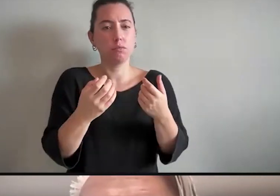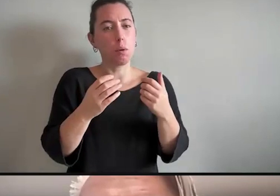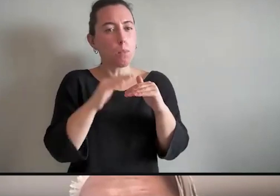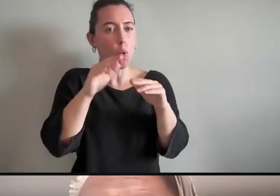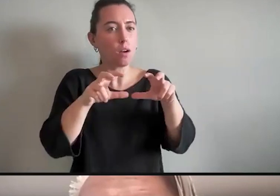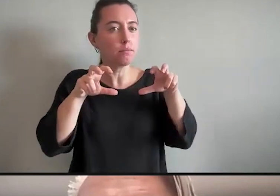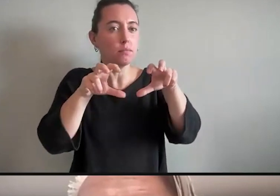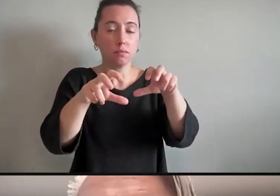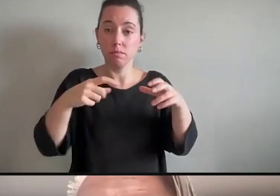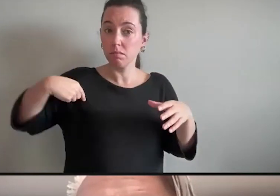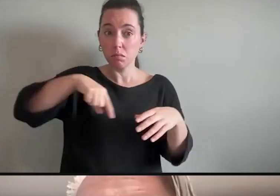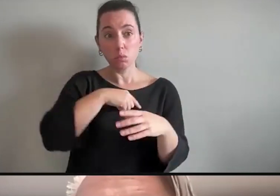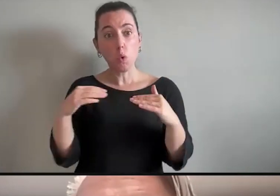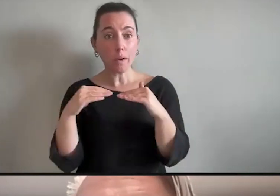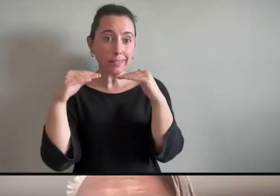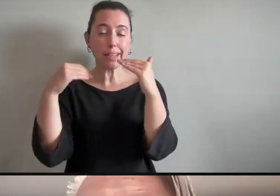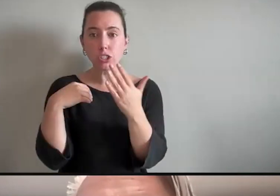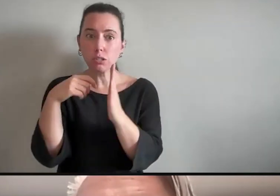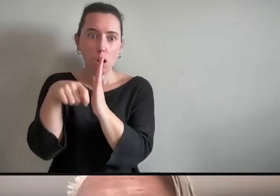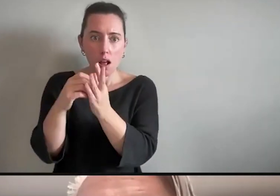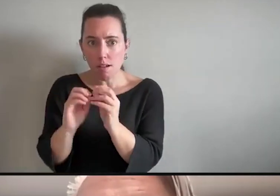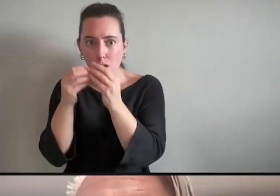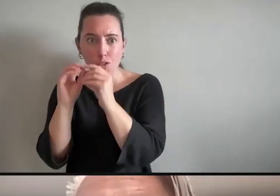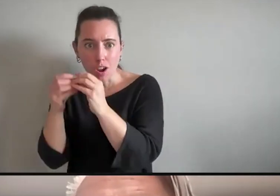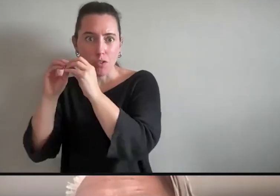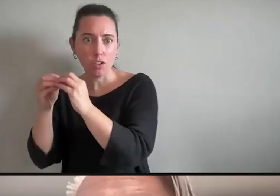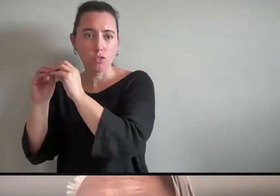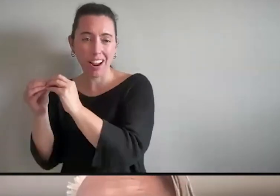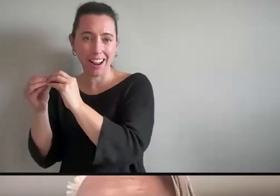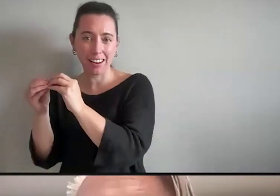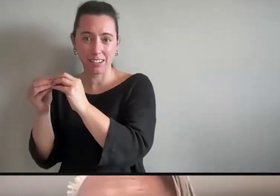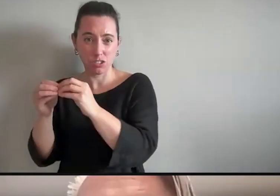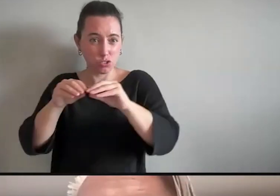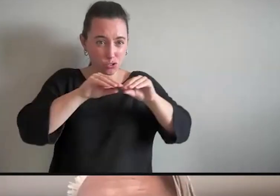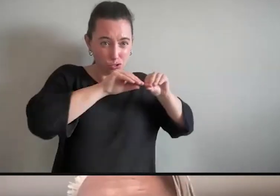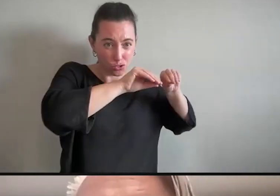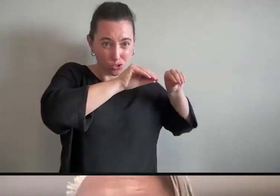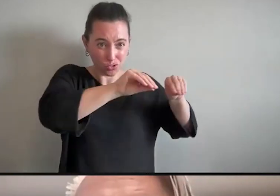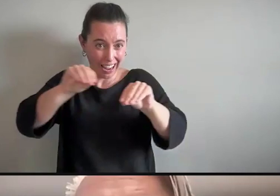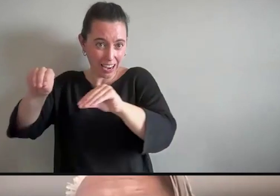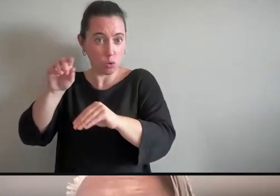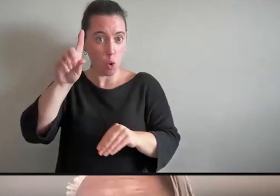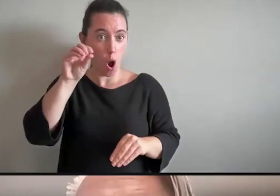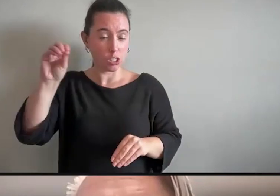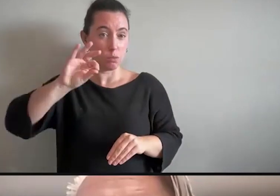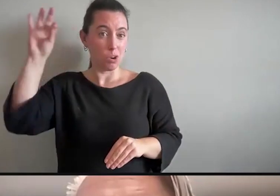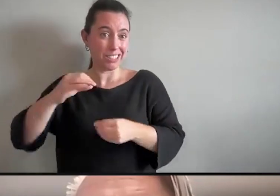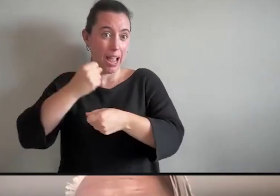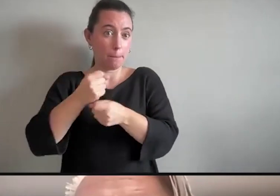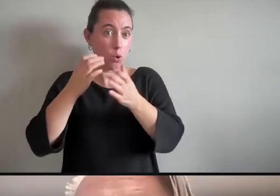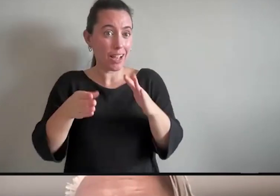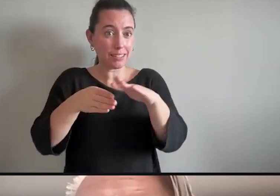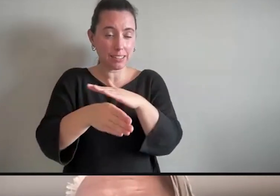organization, we're doing all the work in the product, but fundamentally we train every single employee on accessibility, and you learn that it's